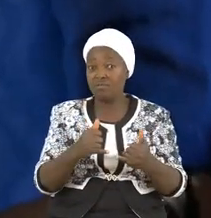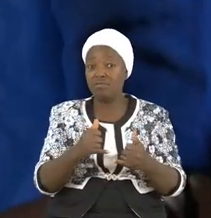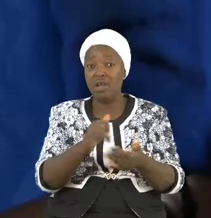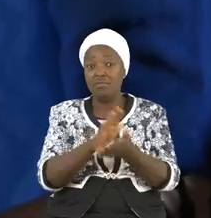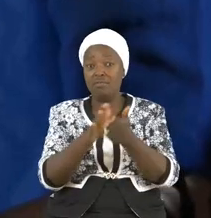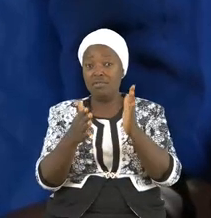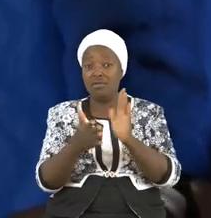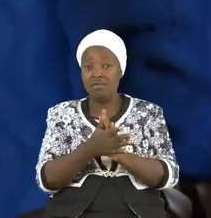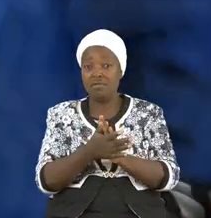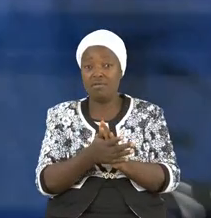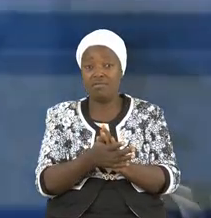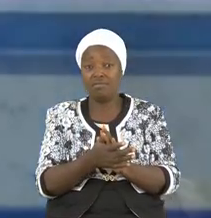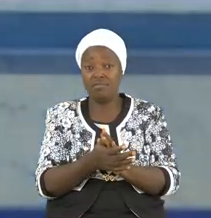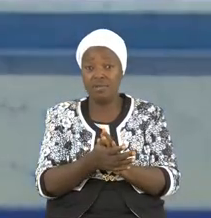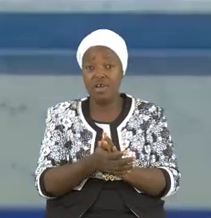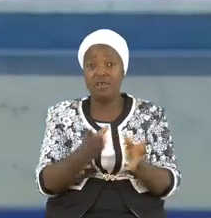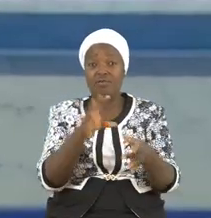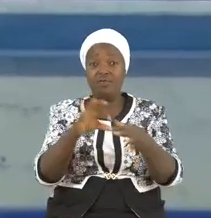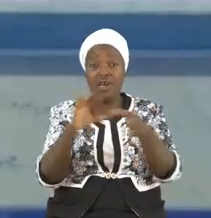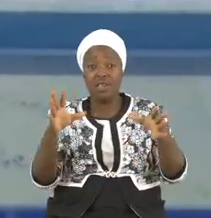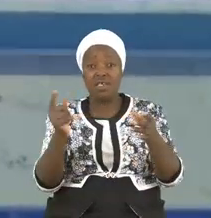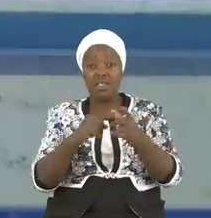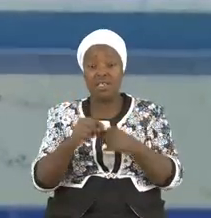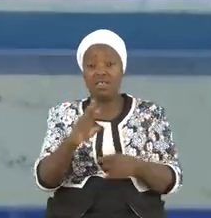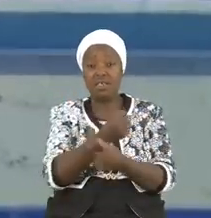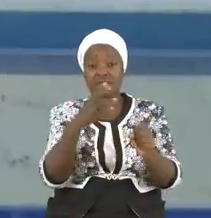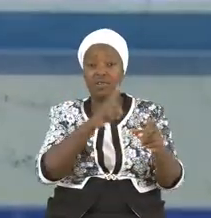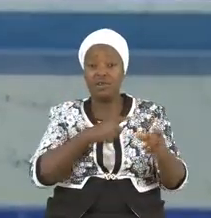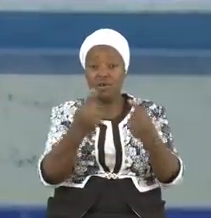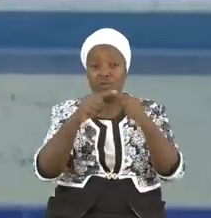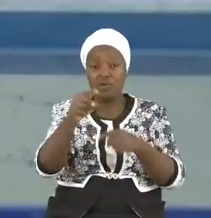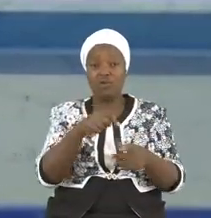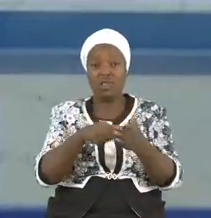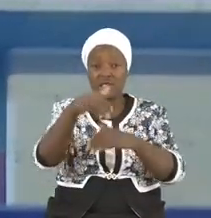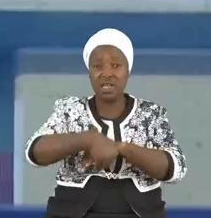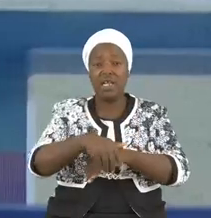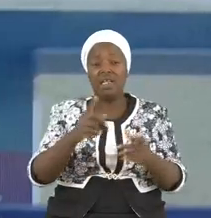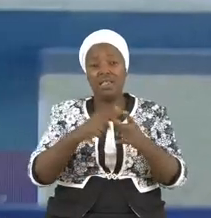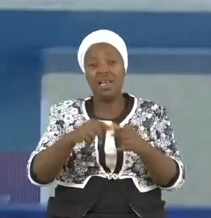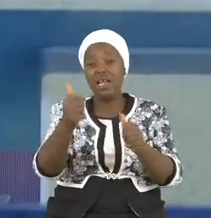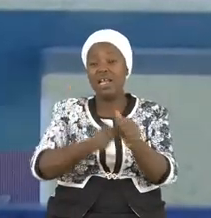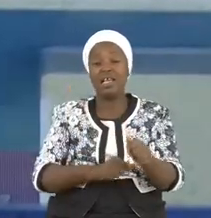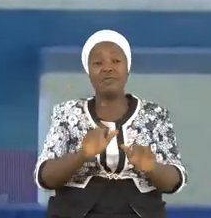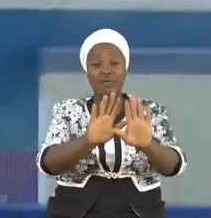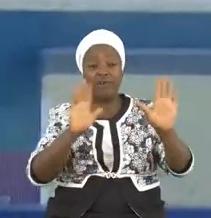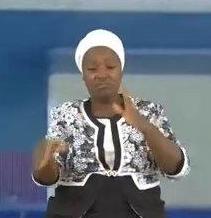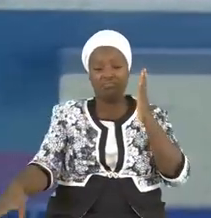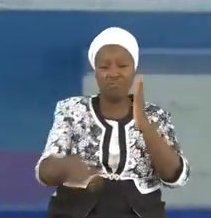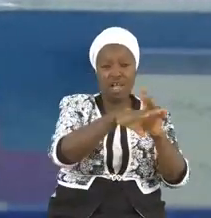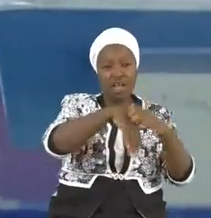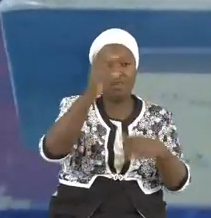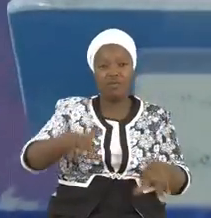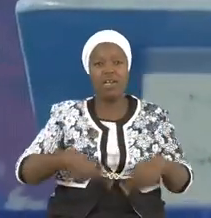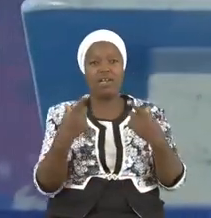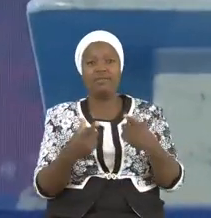the Lord comes to you tonight, every fear is banished out of your life. The fear of